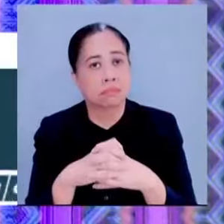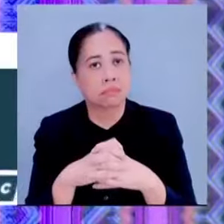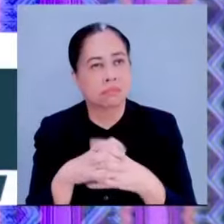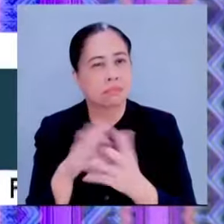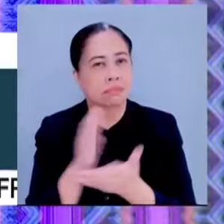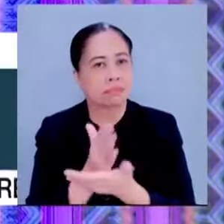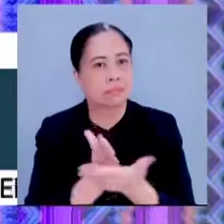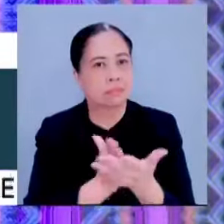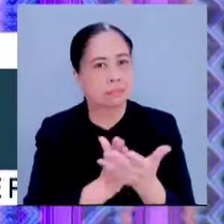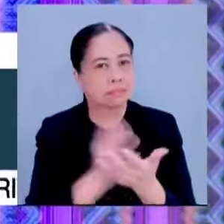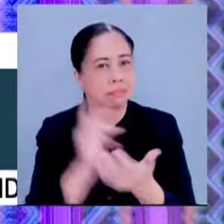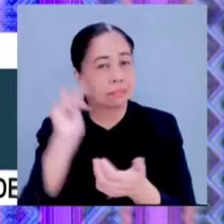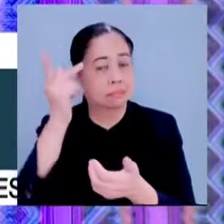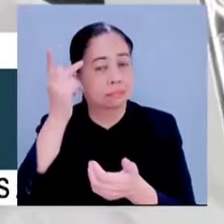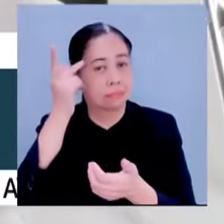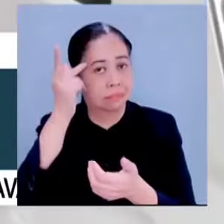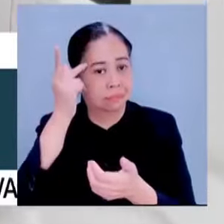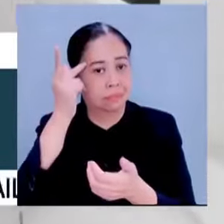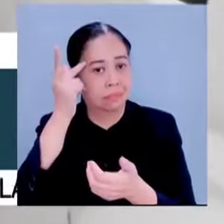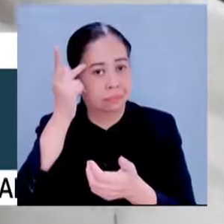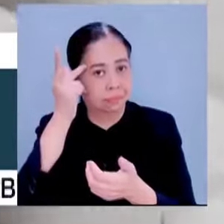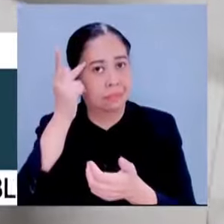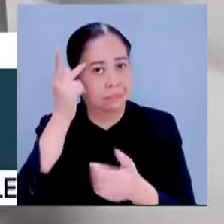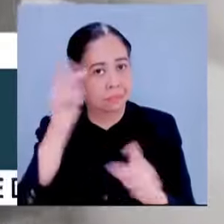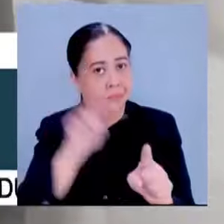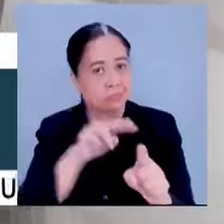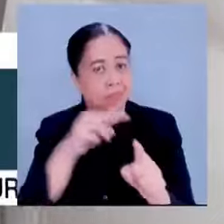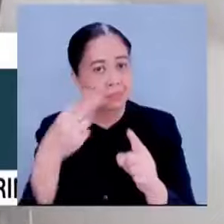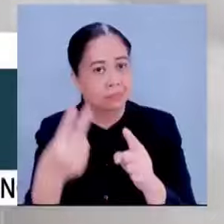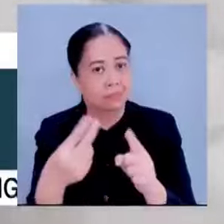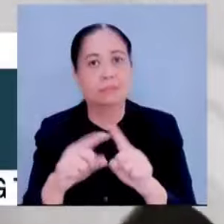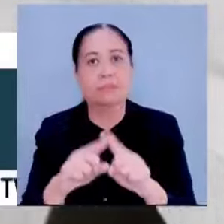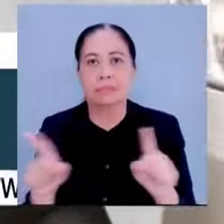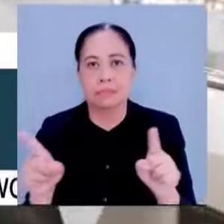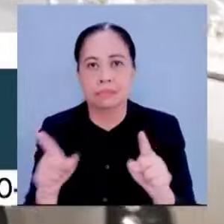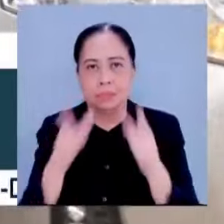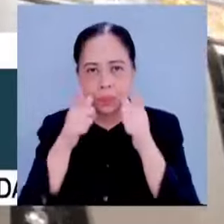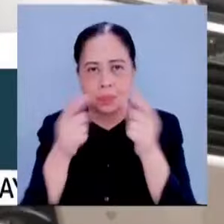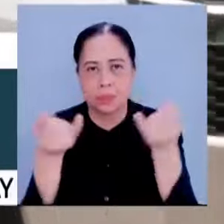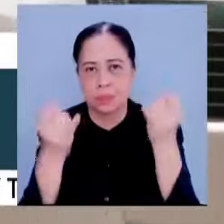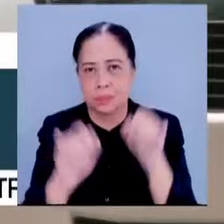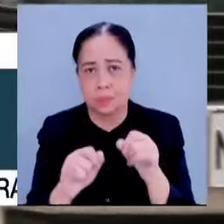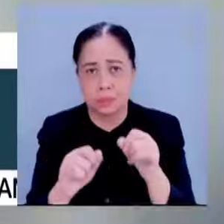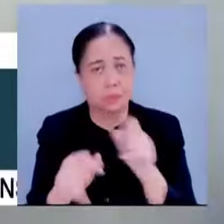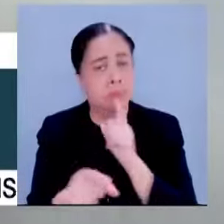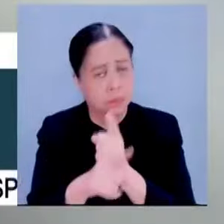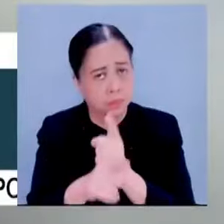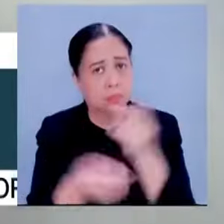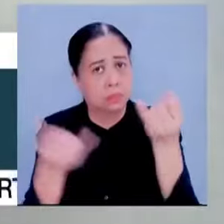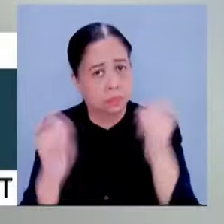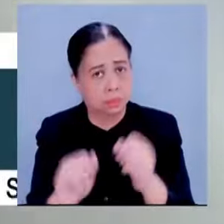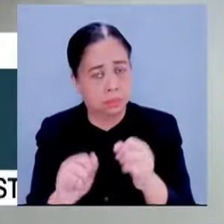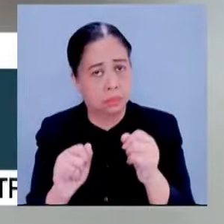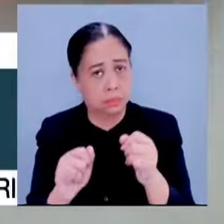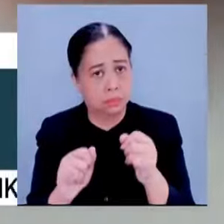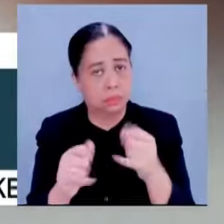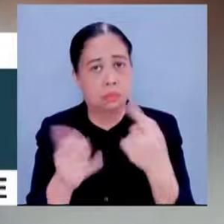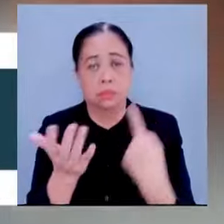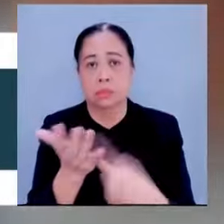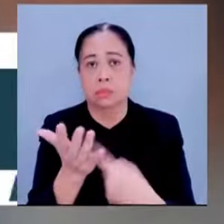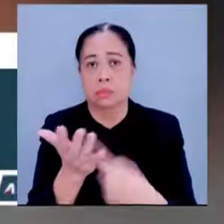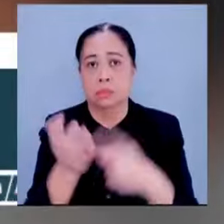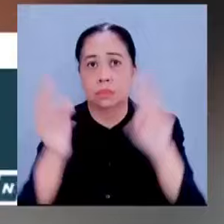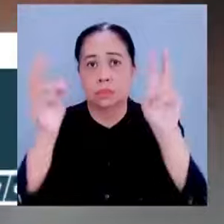some political dimension. But look at the issues. These are legitimate issues. We are talking here